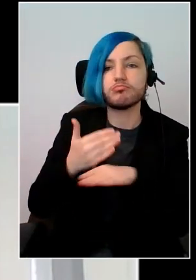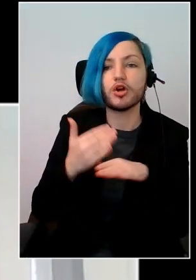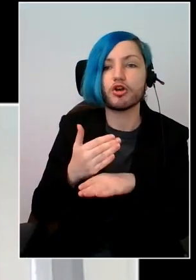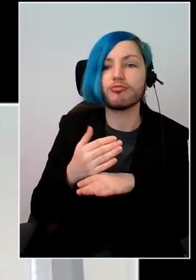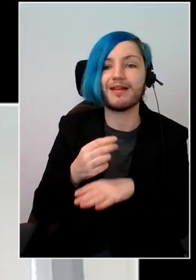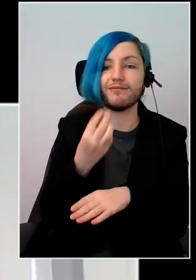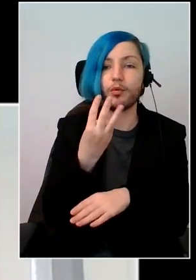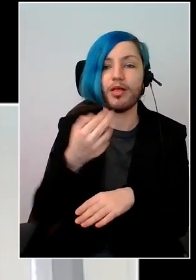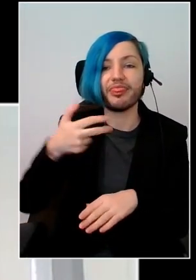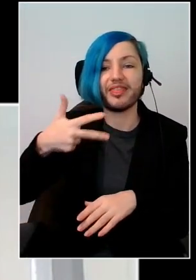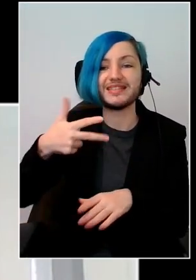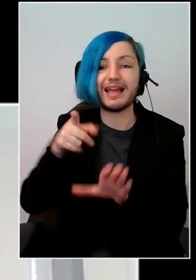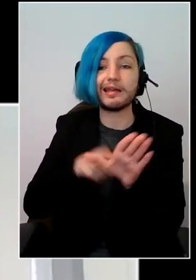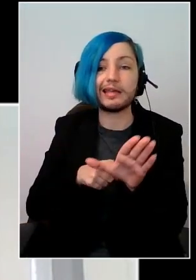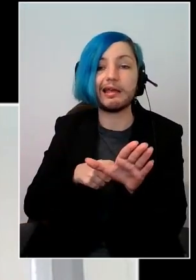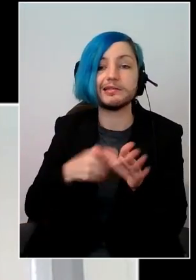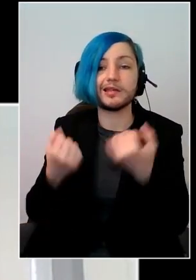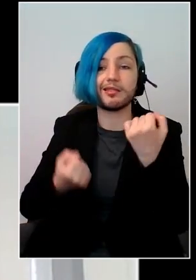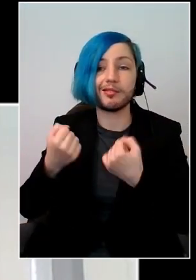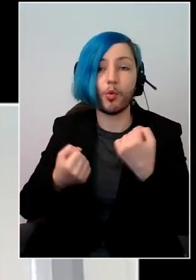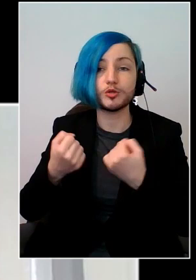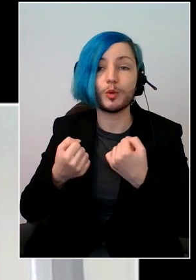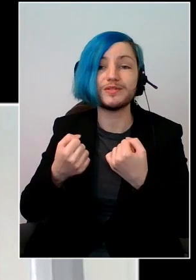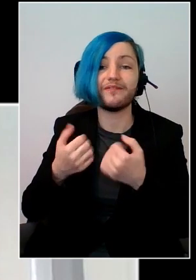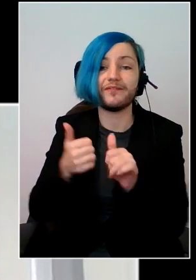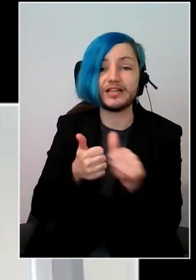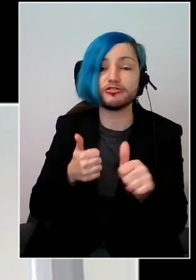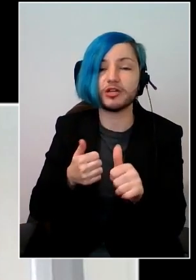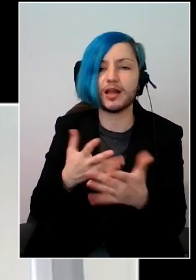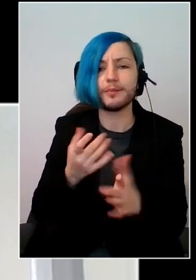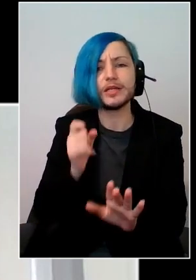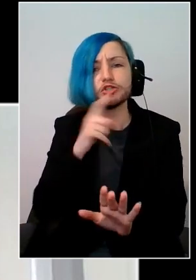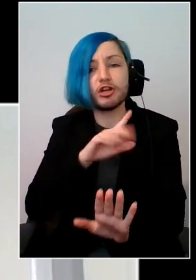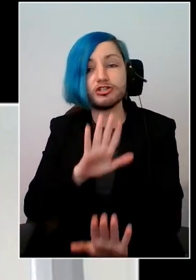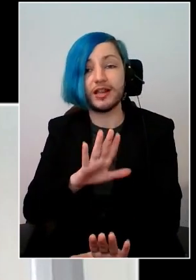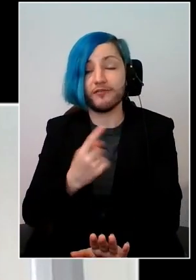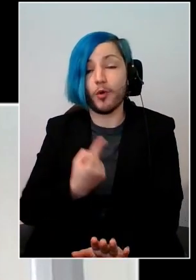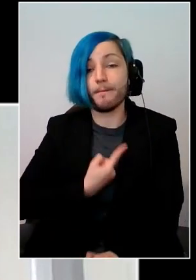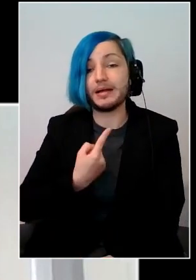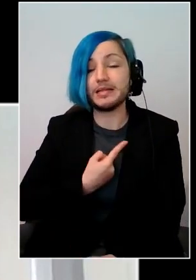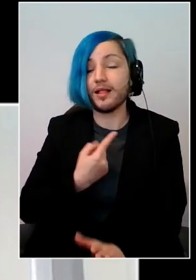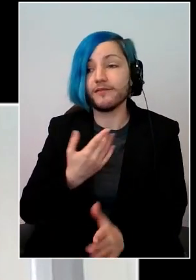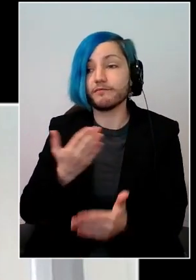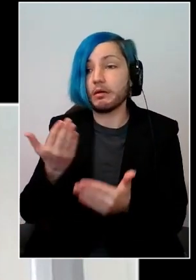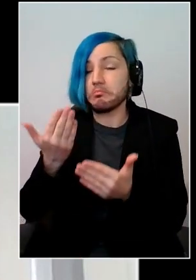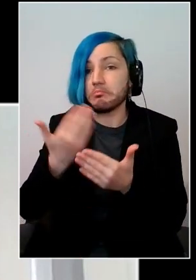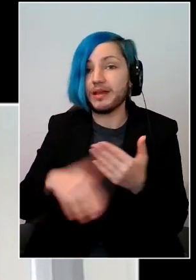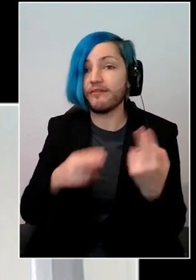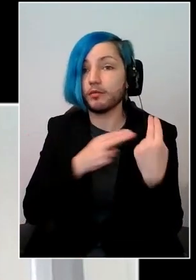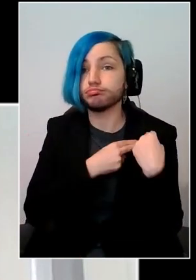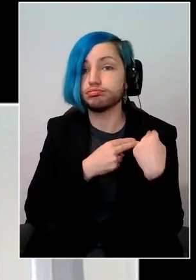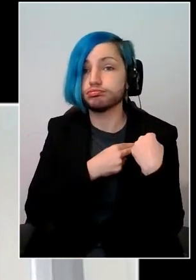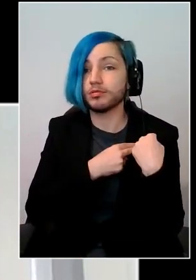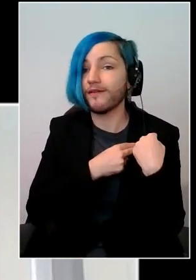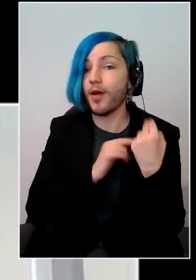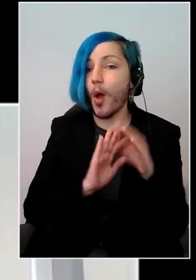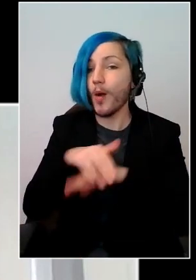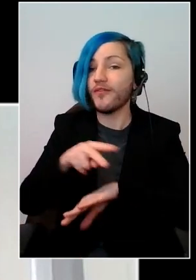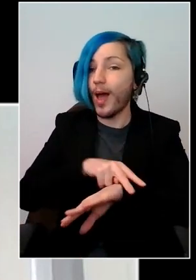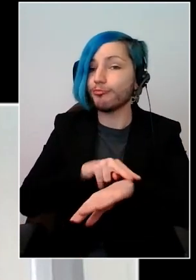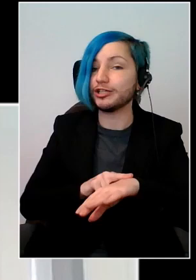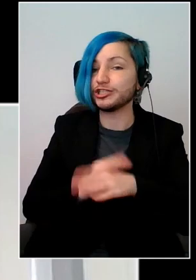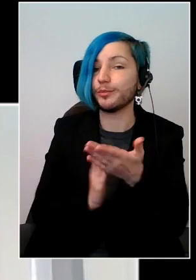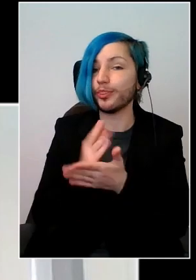now. Bizarrely, which people might not realise, I've never ever had the responsibility for apprenticeships at Nissan, but I've